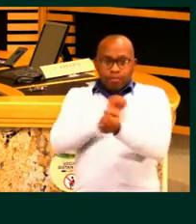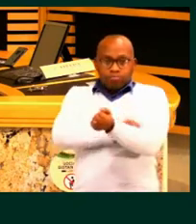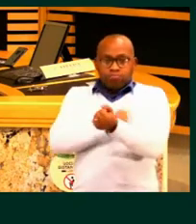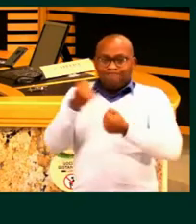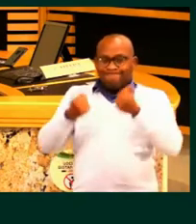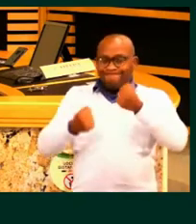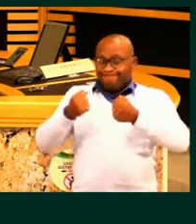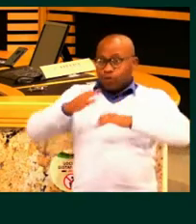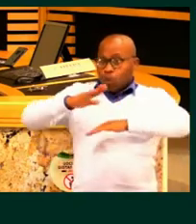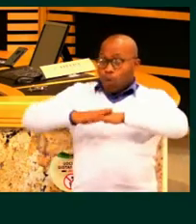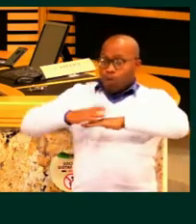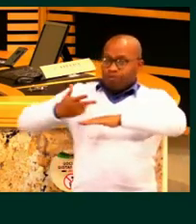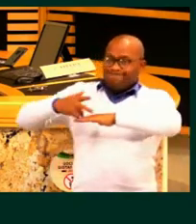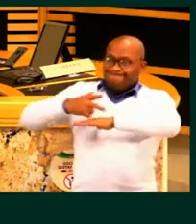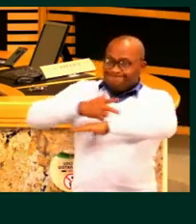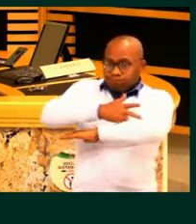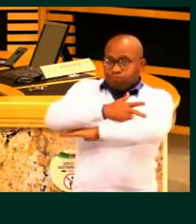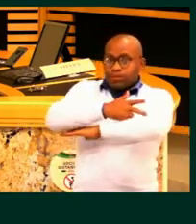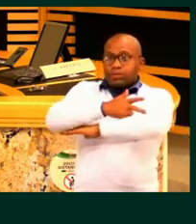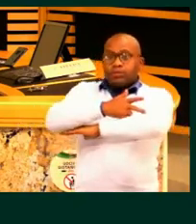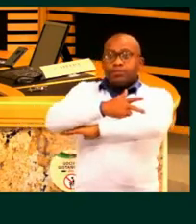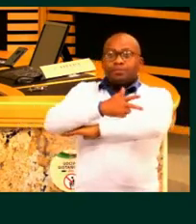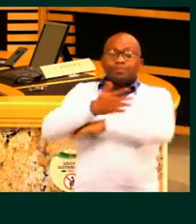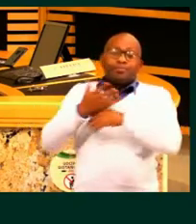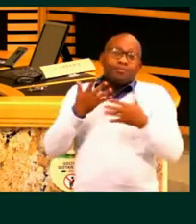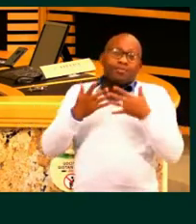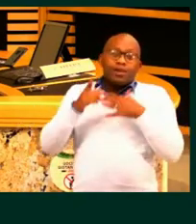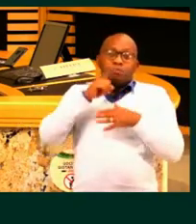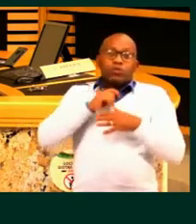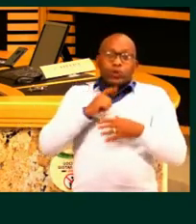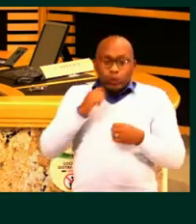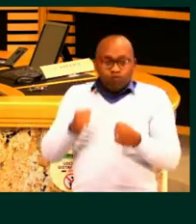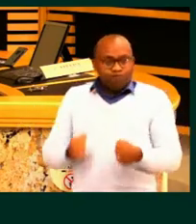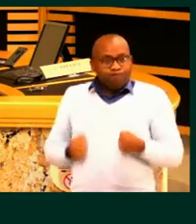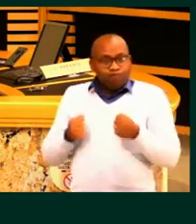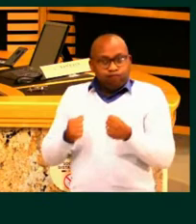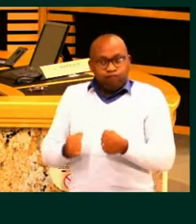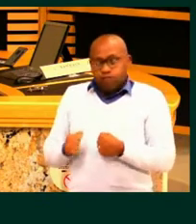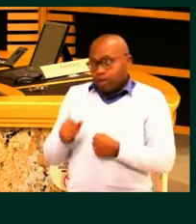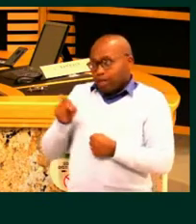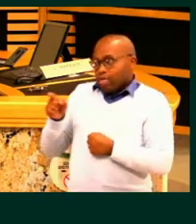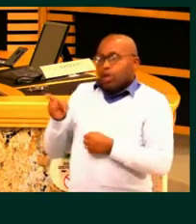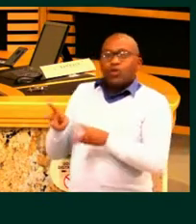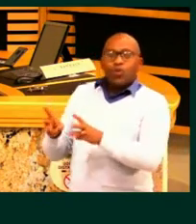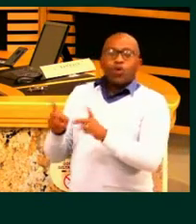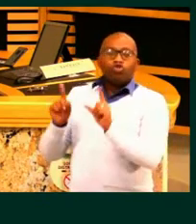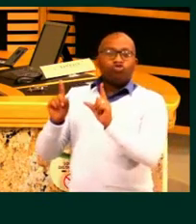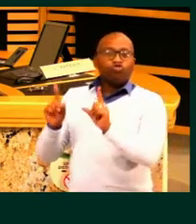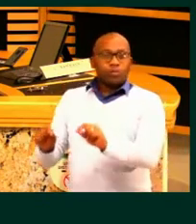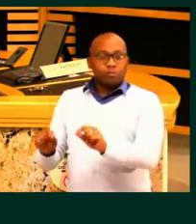bulk of the goods will be transported at much faster and cheaper on